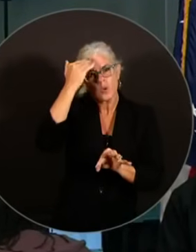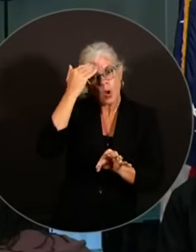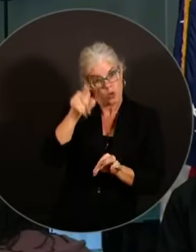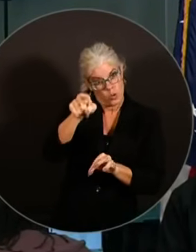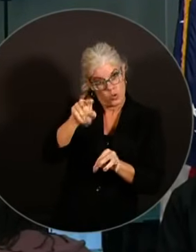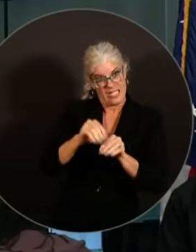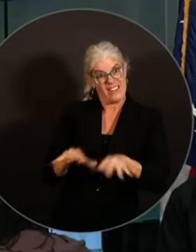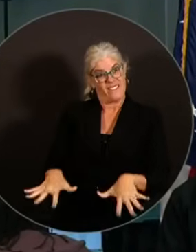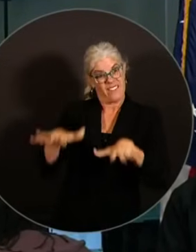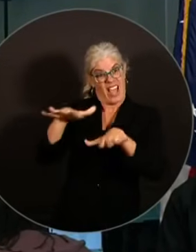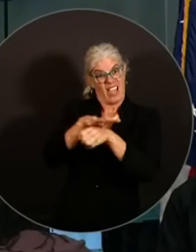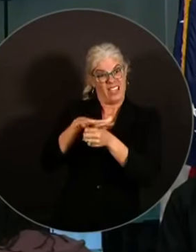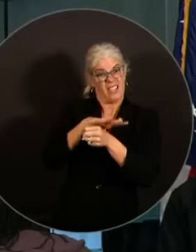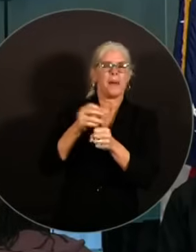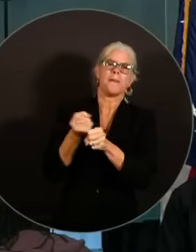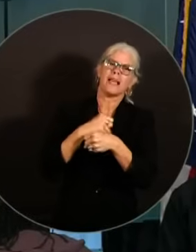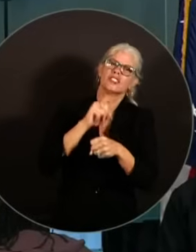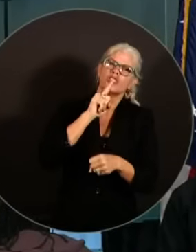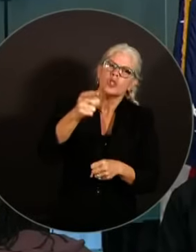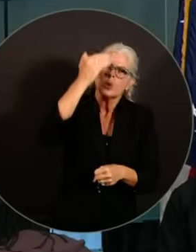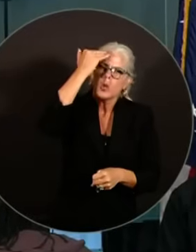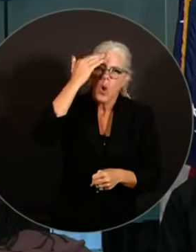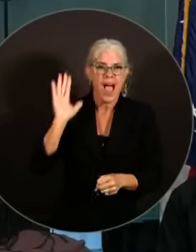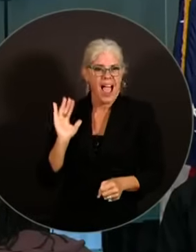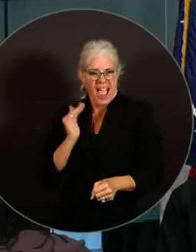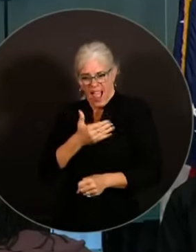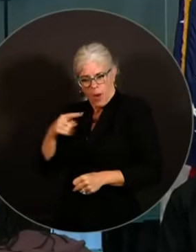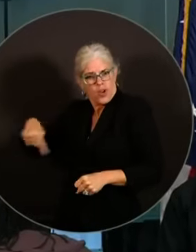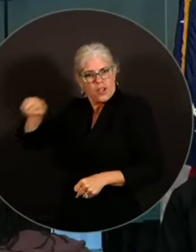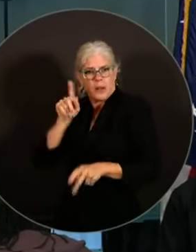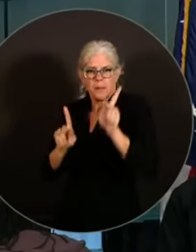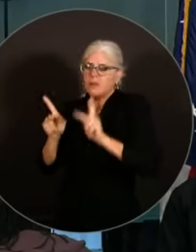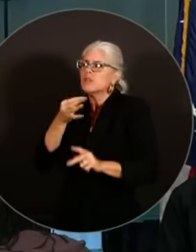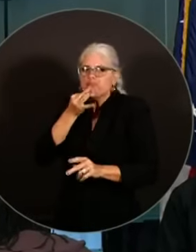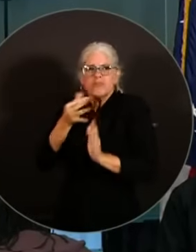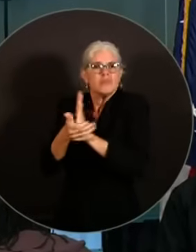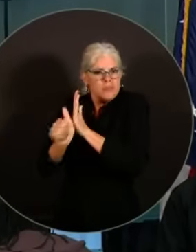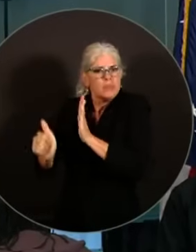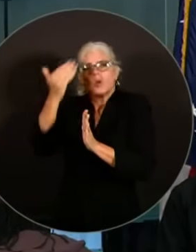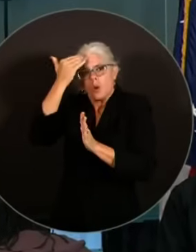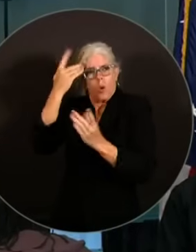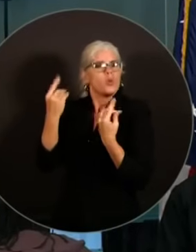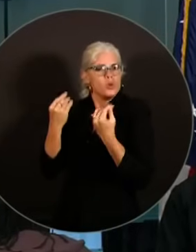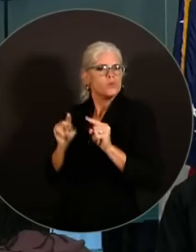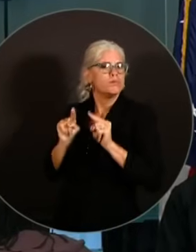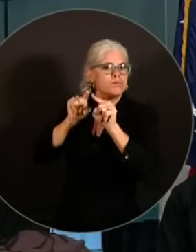area, be aware of this. Our teams will be able to respond and alert all through the state